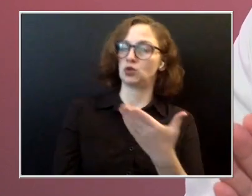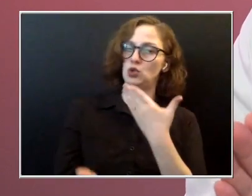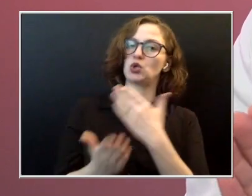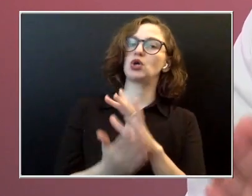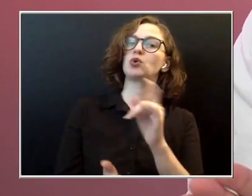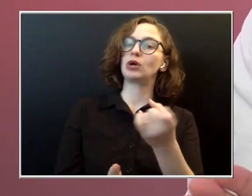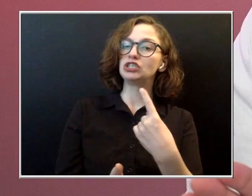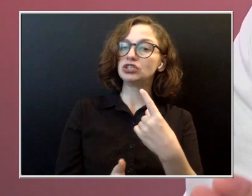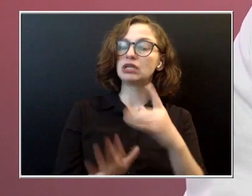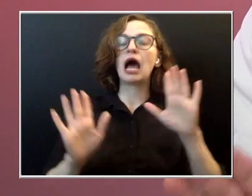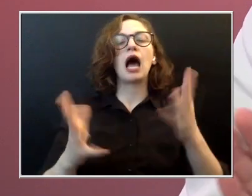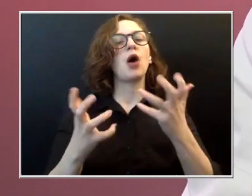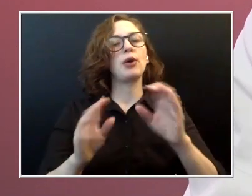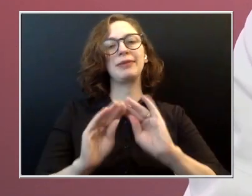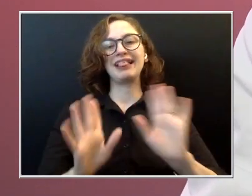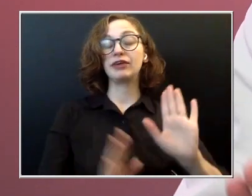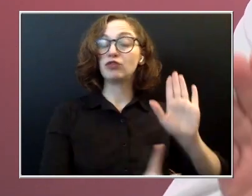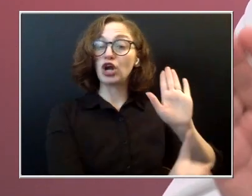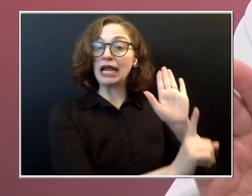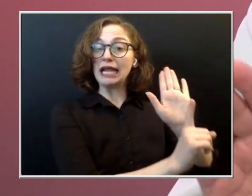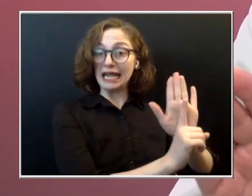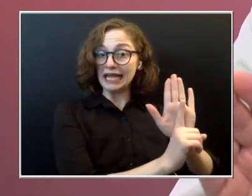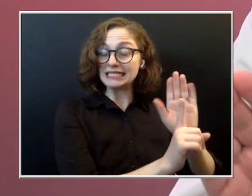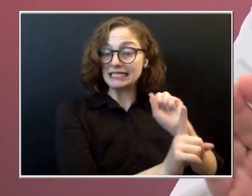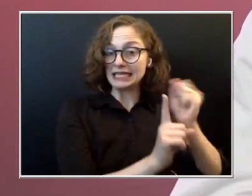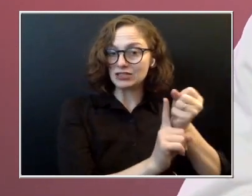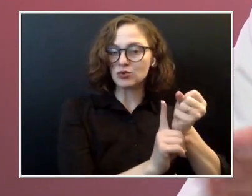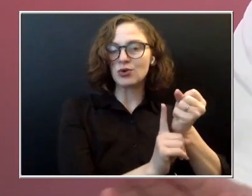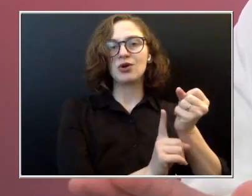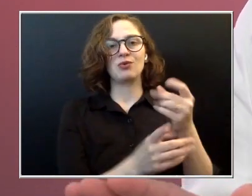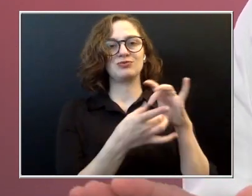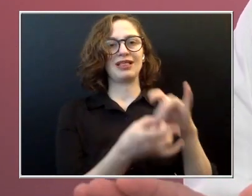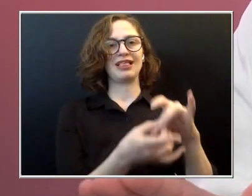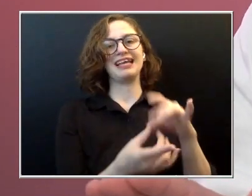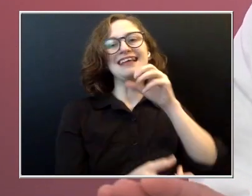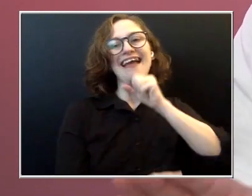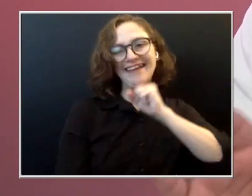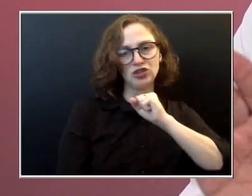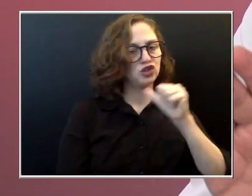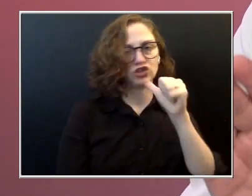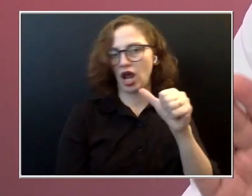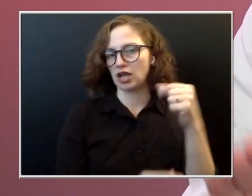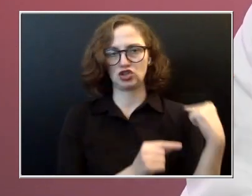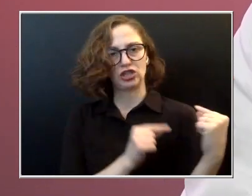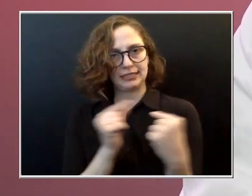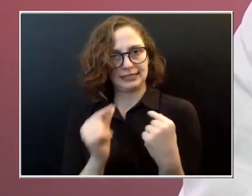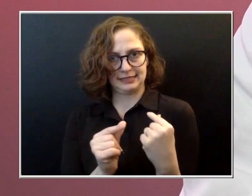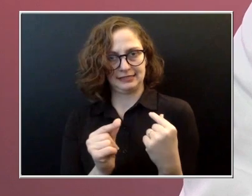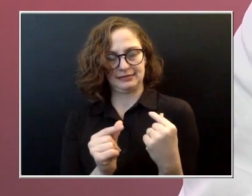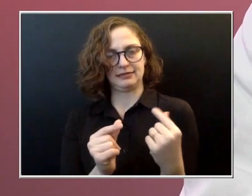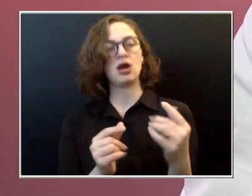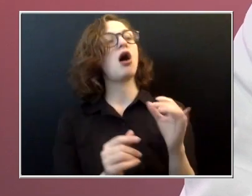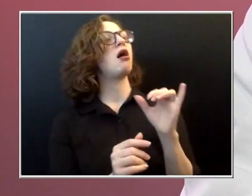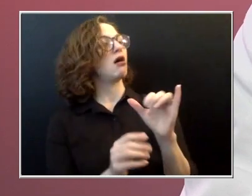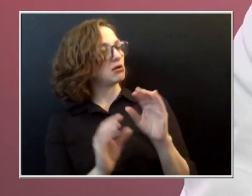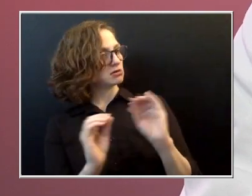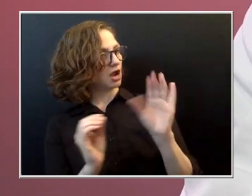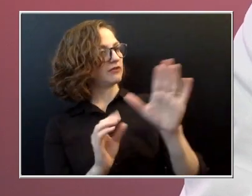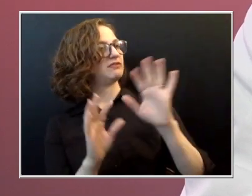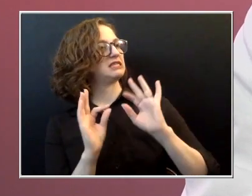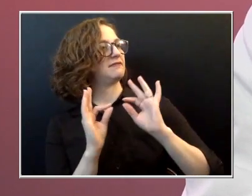related. Great, Yes, so that it was means but none of his still, family members None would of his be- family okay. members are at risk, but his protein is still